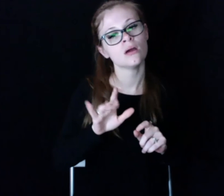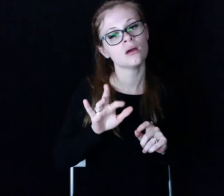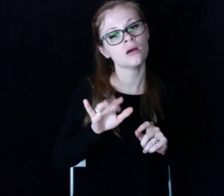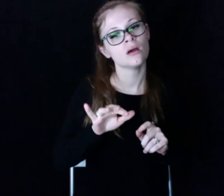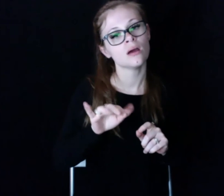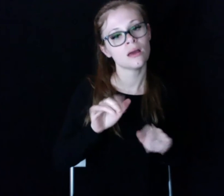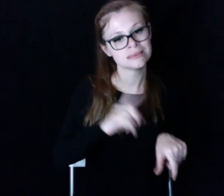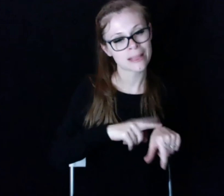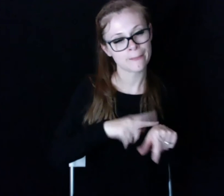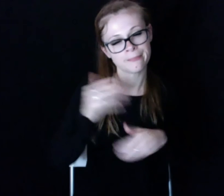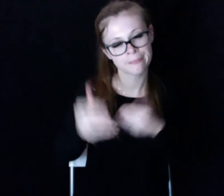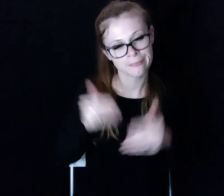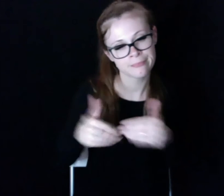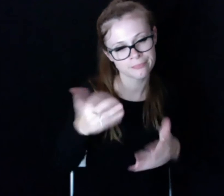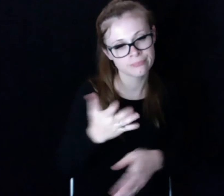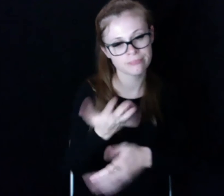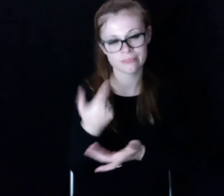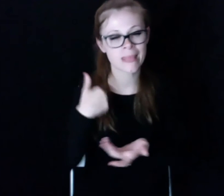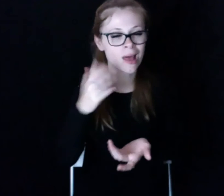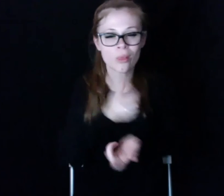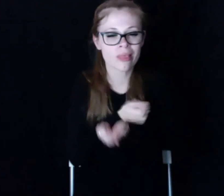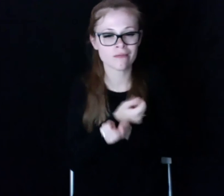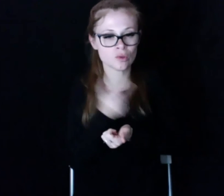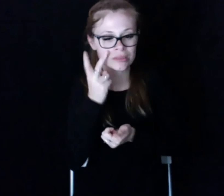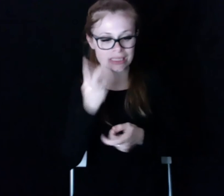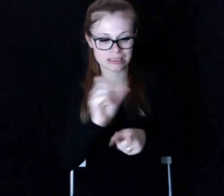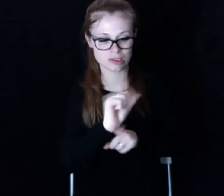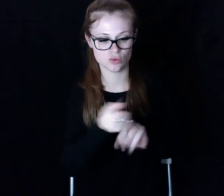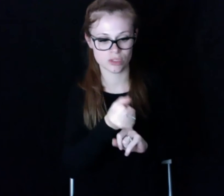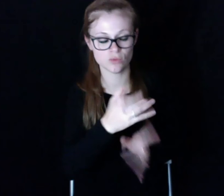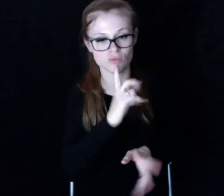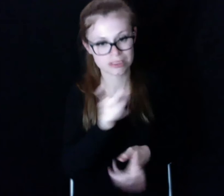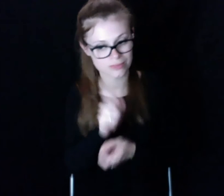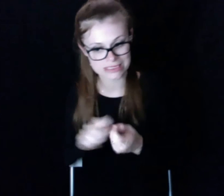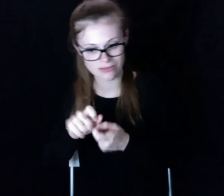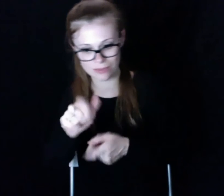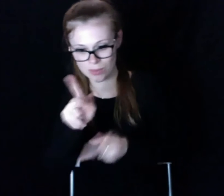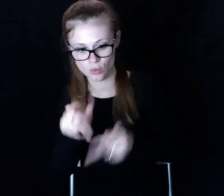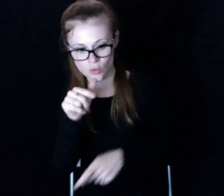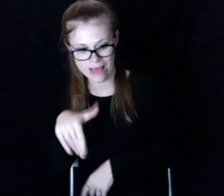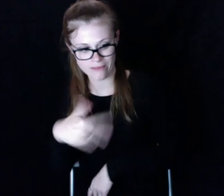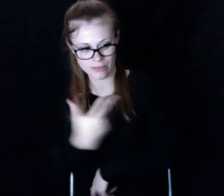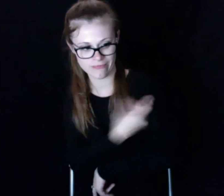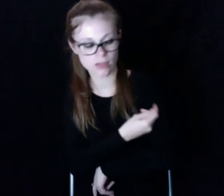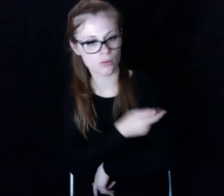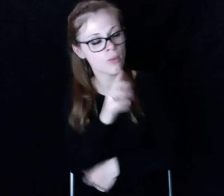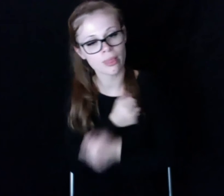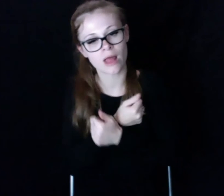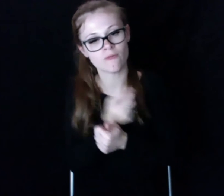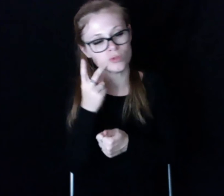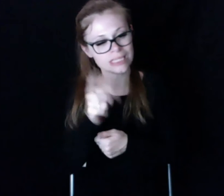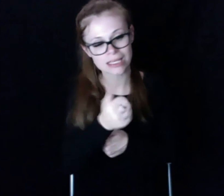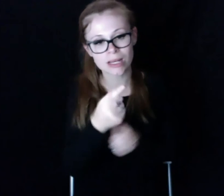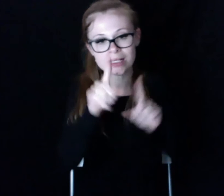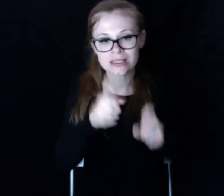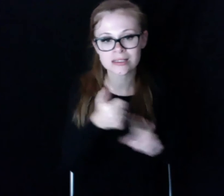as time moves forward. You know, I'd love to see a situation where especially anybody who hasn't been vaccinated is able to test themselves anywhere from